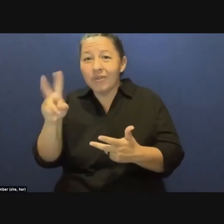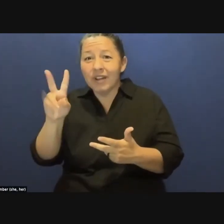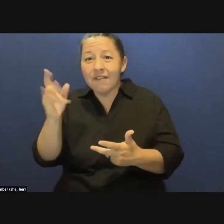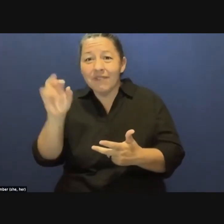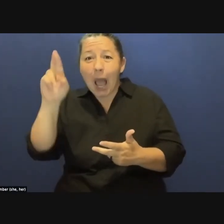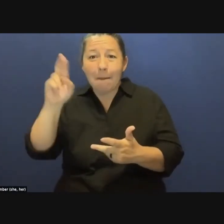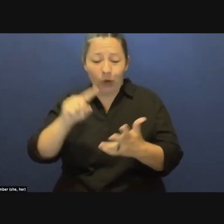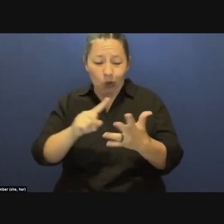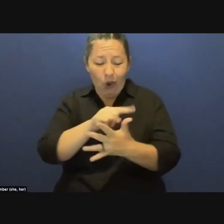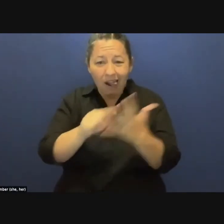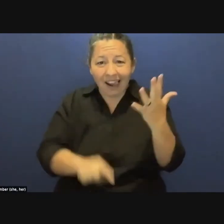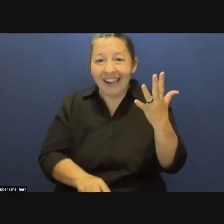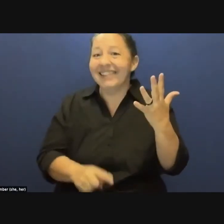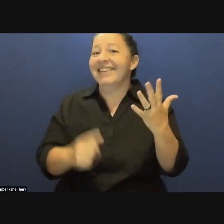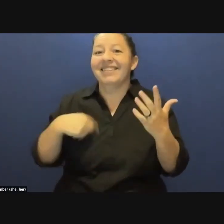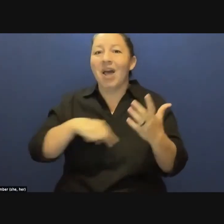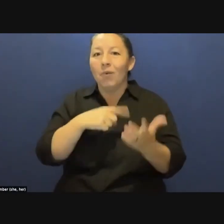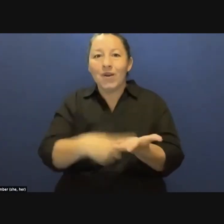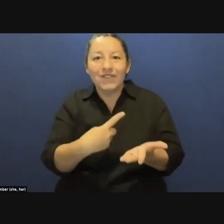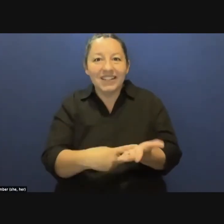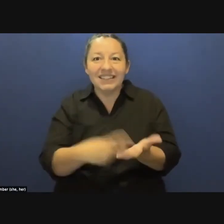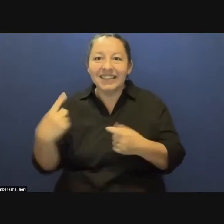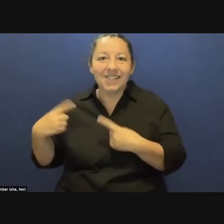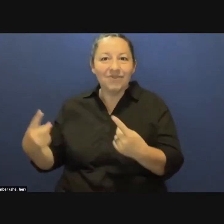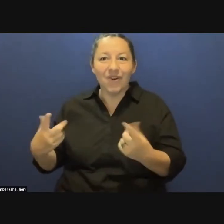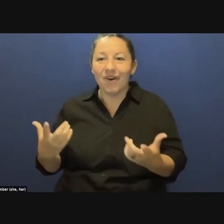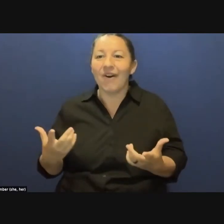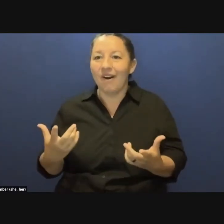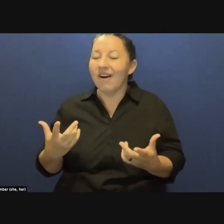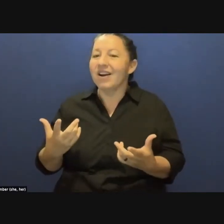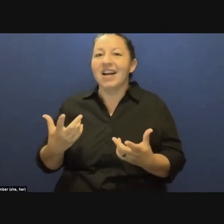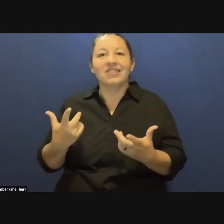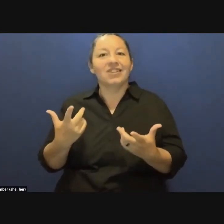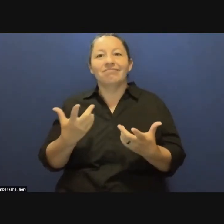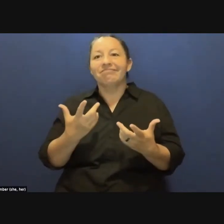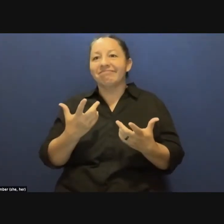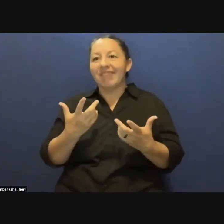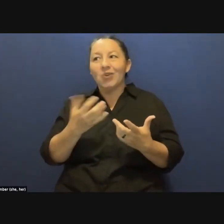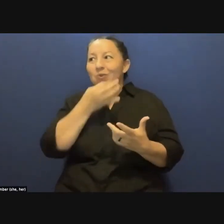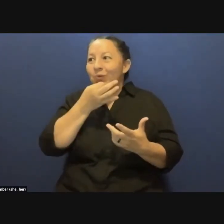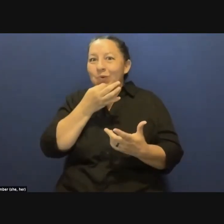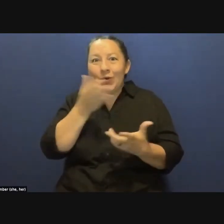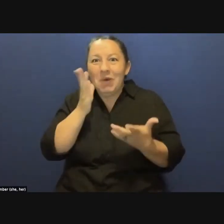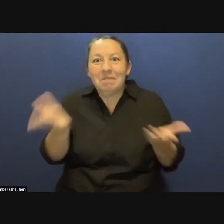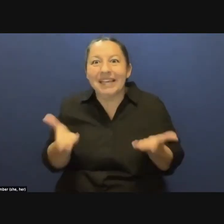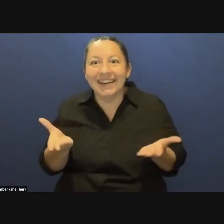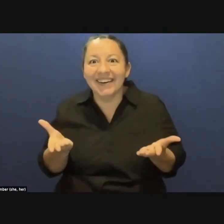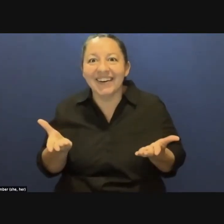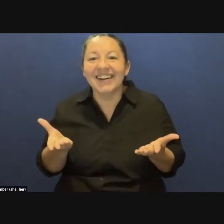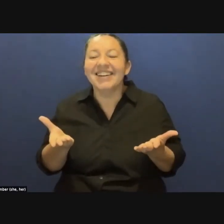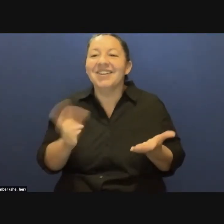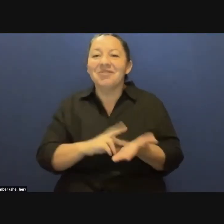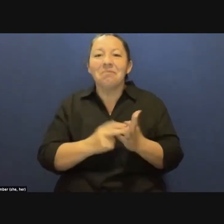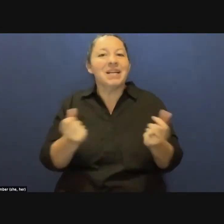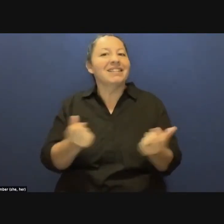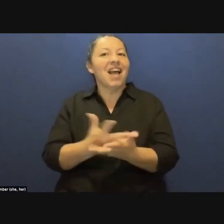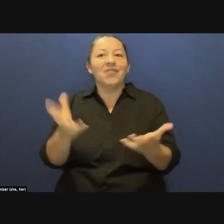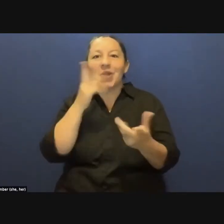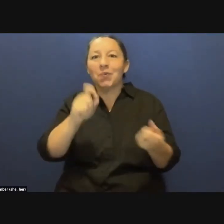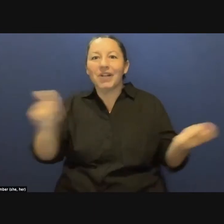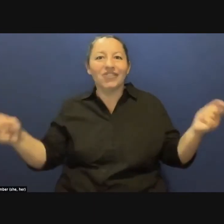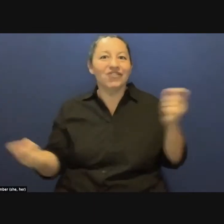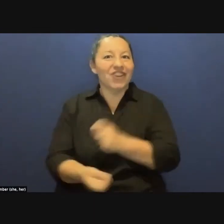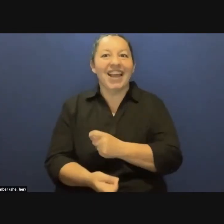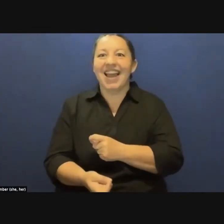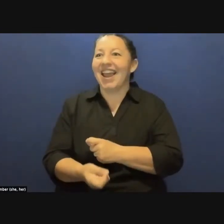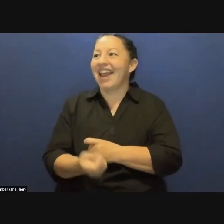cetera, that we've talked about, and they are just about here. And things are about to change, and they're about to just